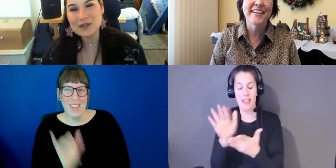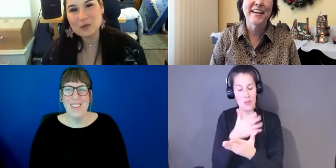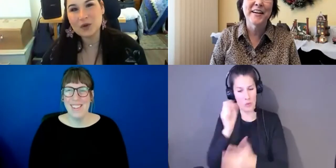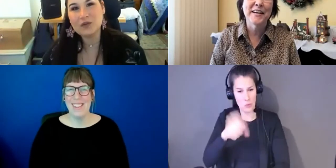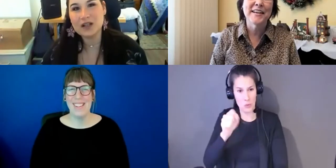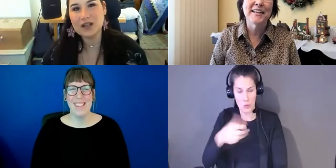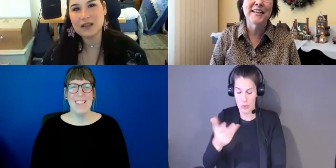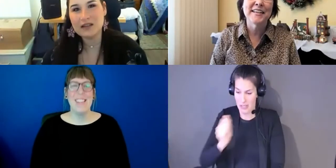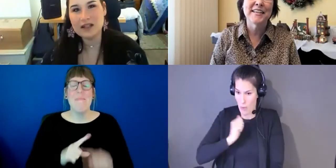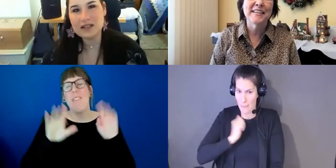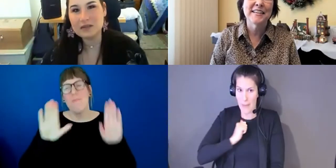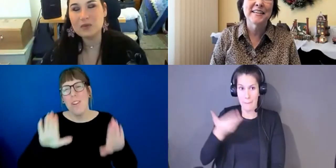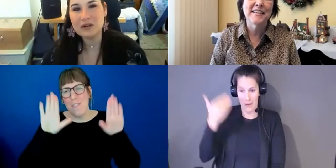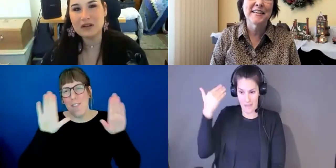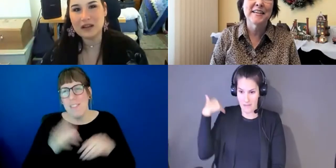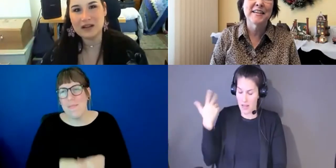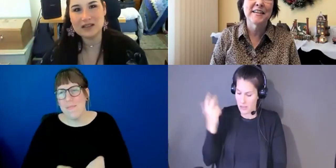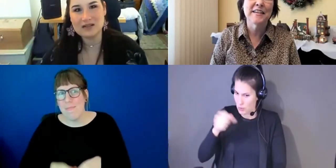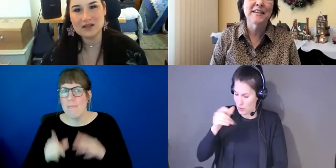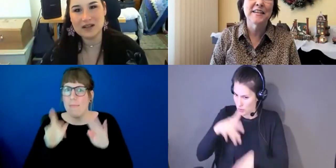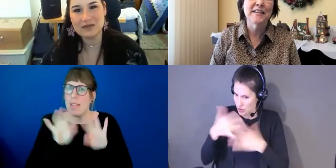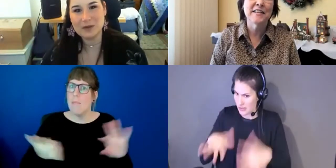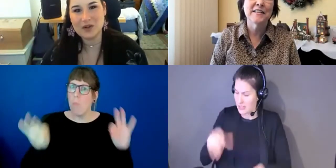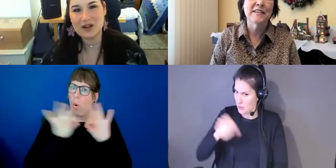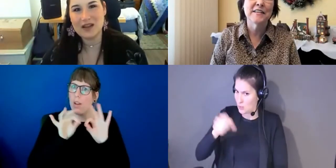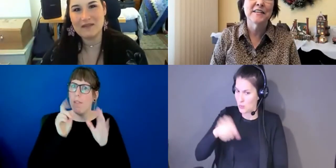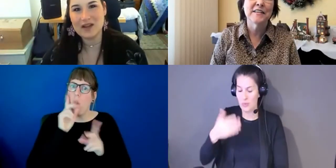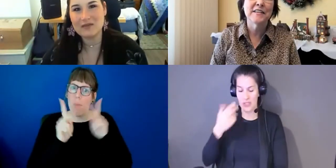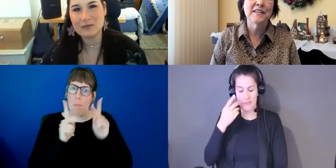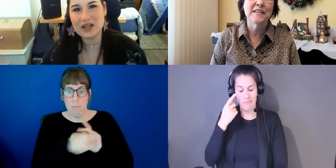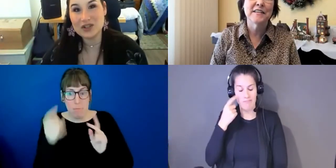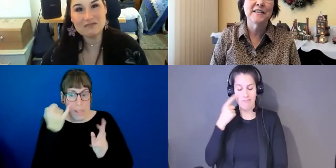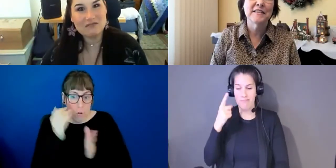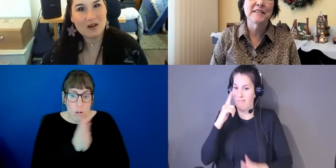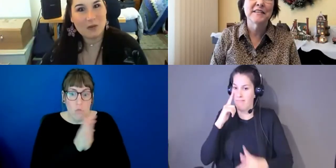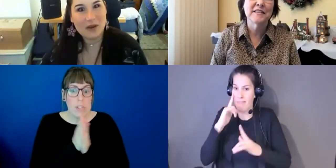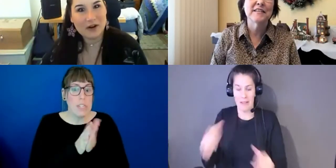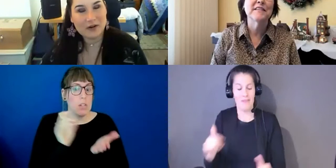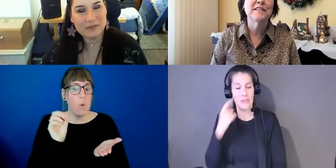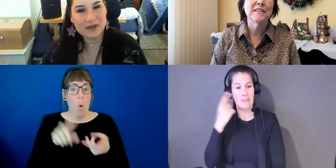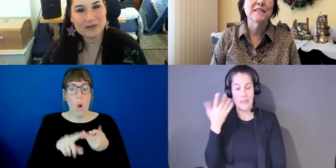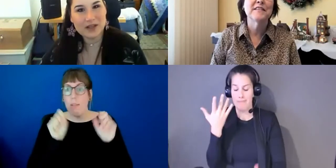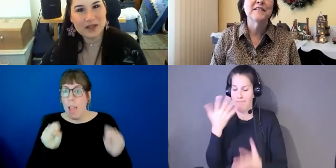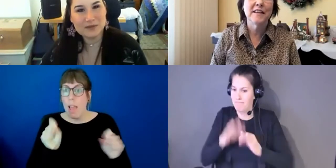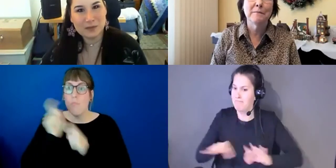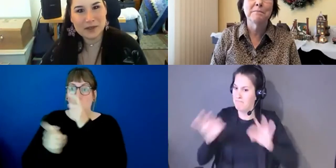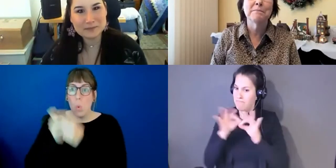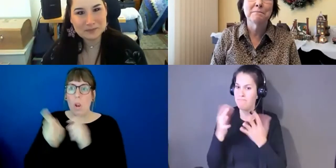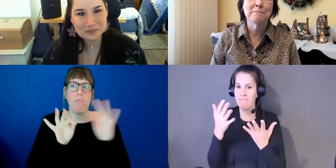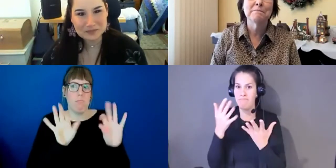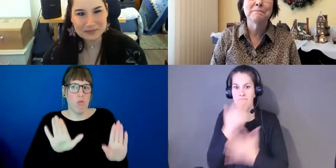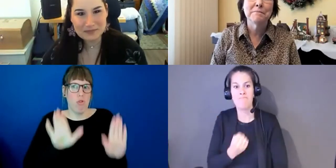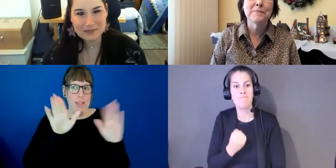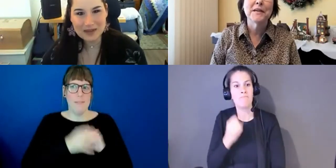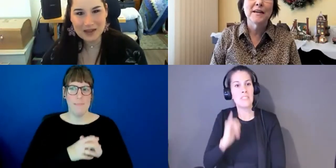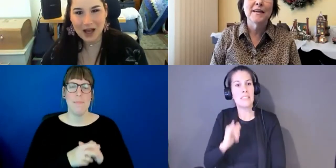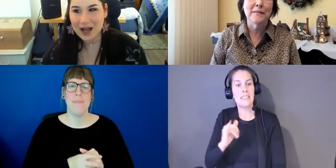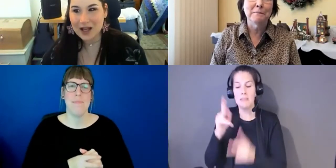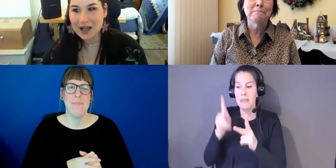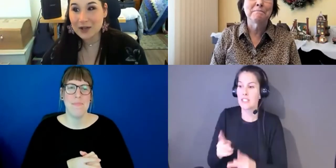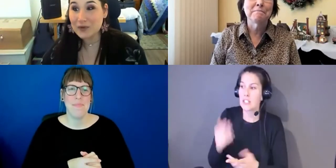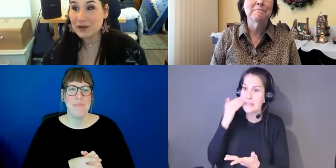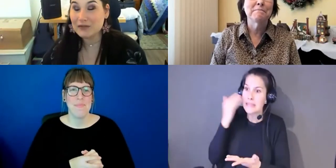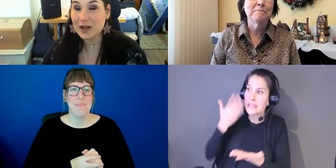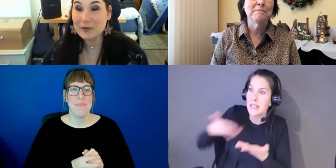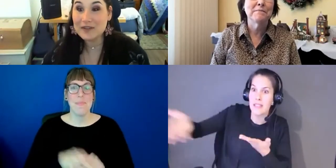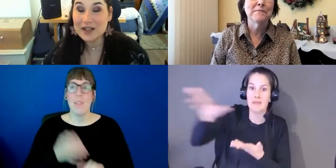But no, it's wonderful. And I think that it's an important thing. So if people have that information, all the better if something comes from it.